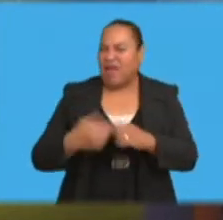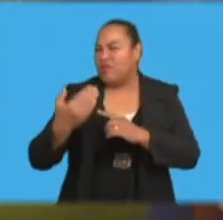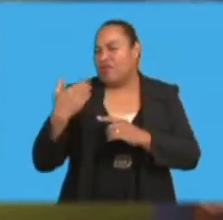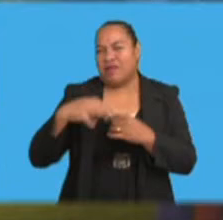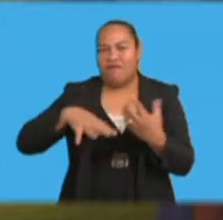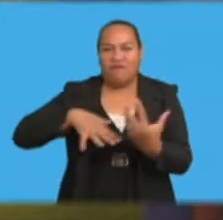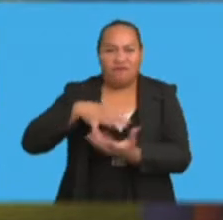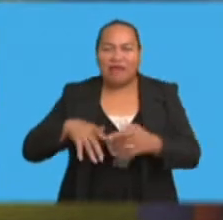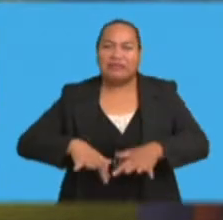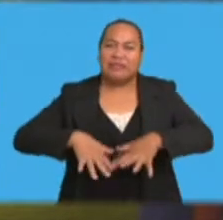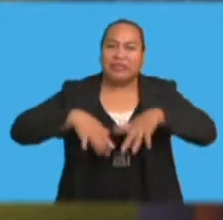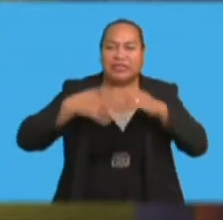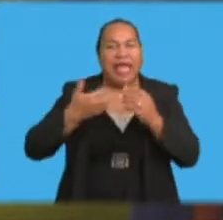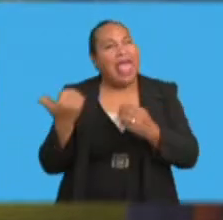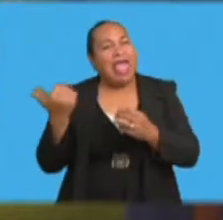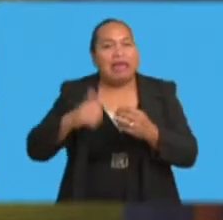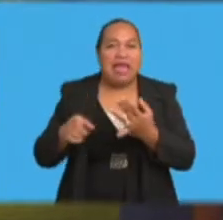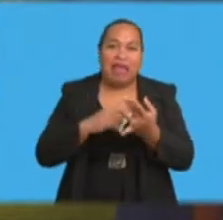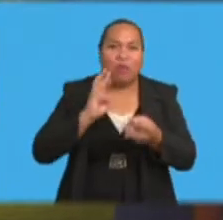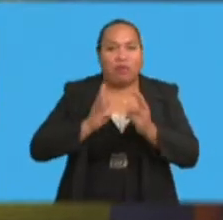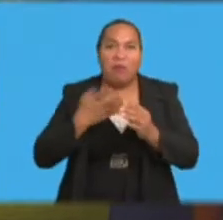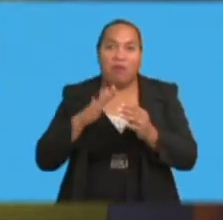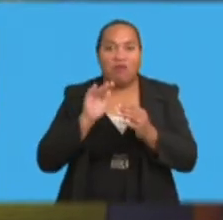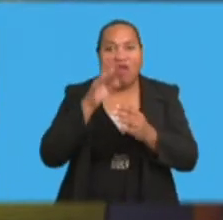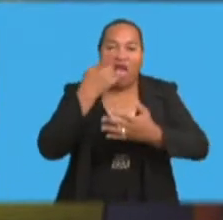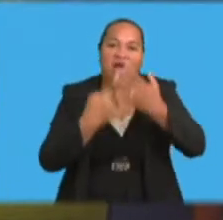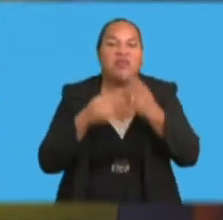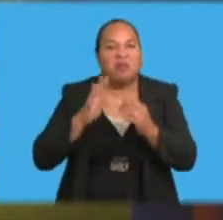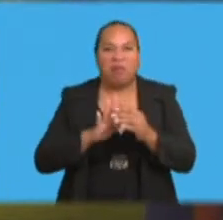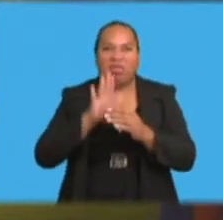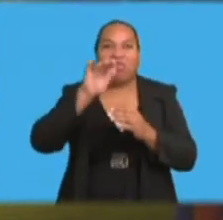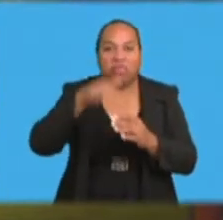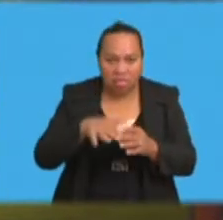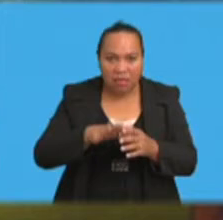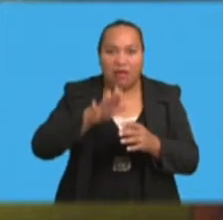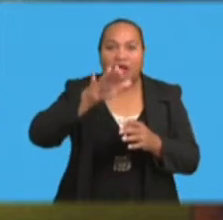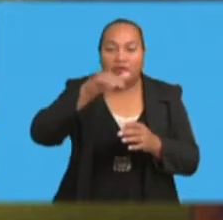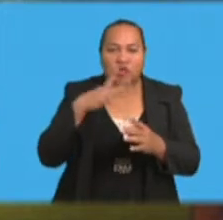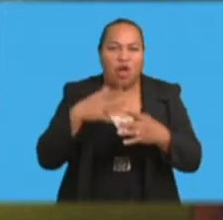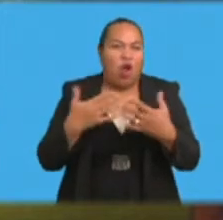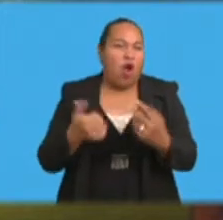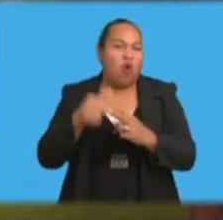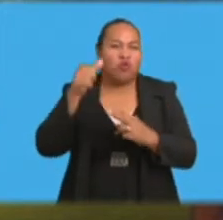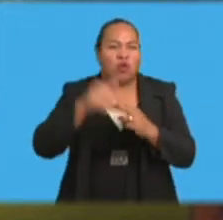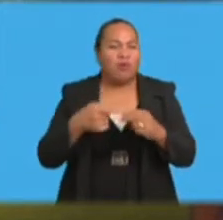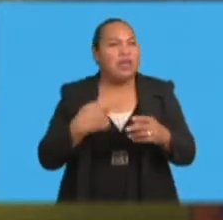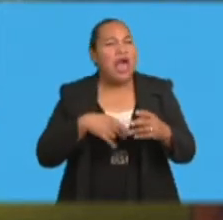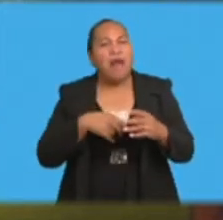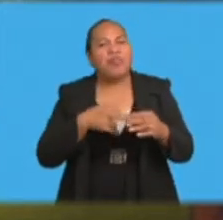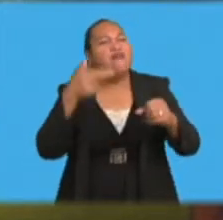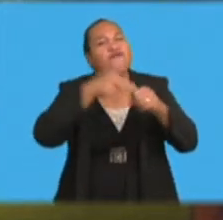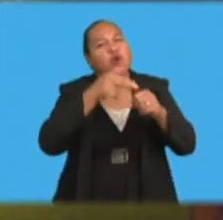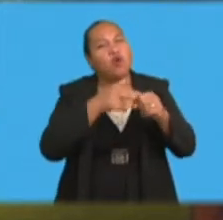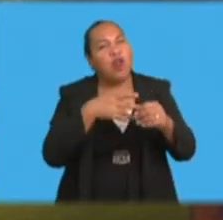any further adverse weather conditions, and to a lesser extent, higher global growth feeding into oil. You can see what's happening in Syria,